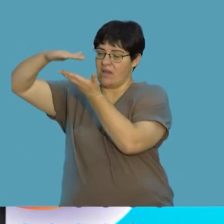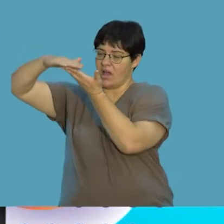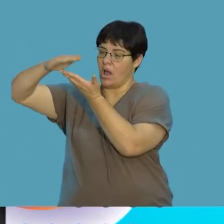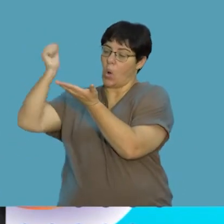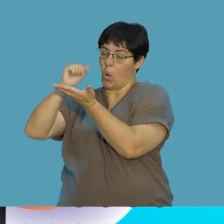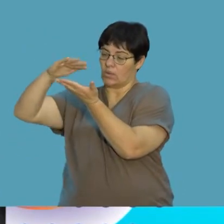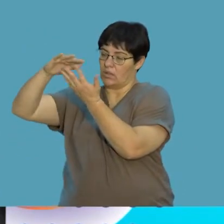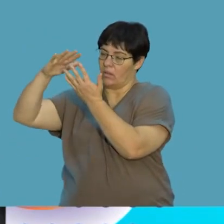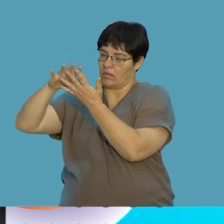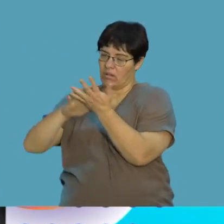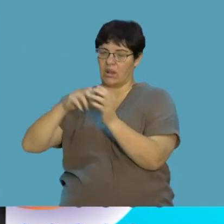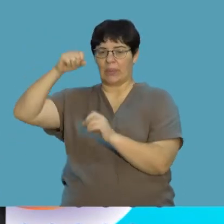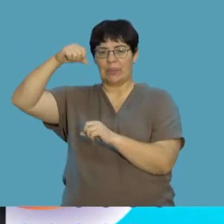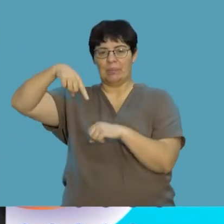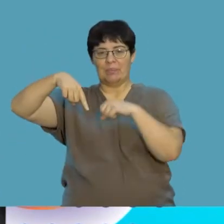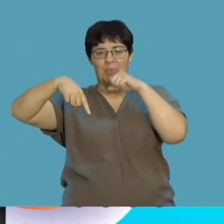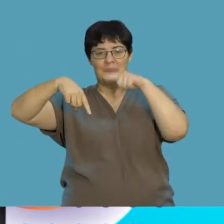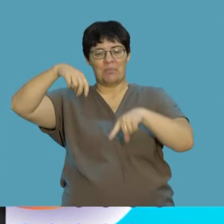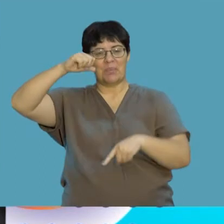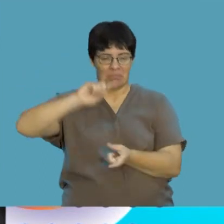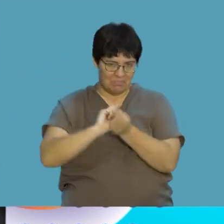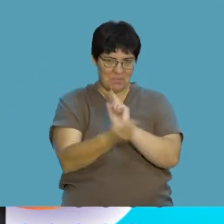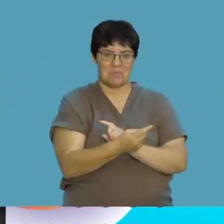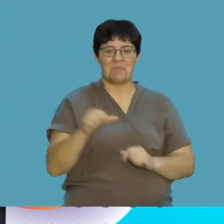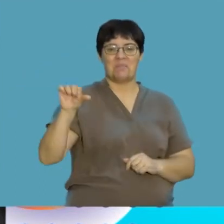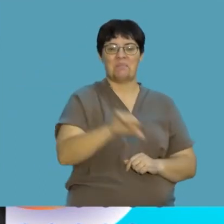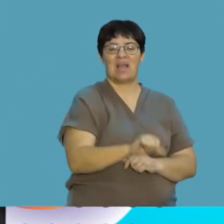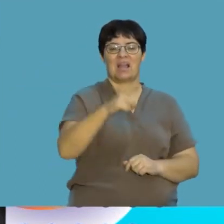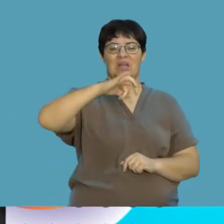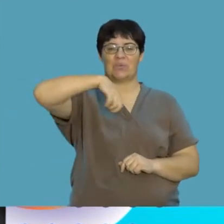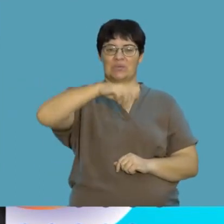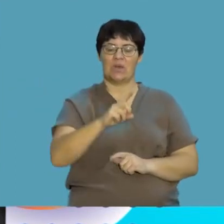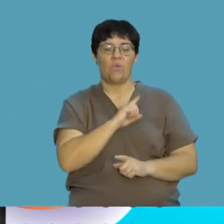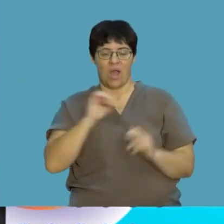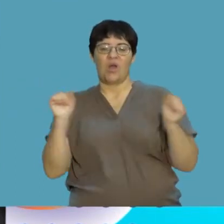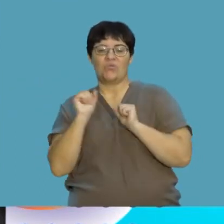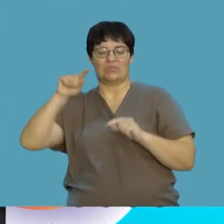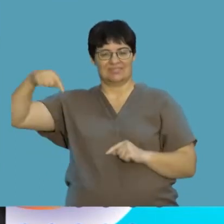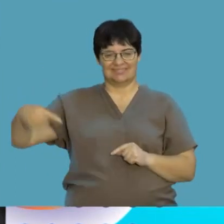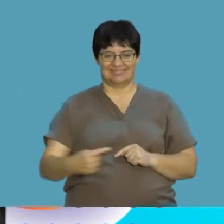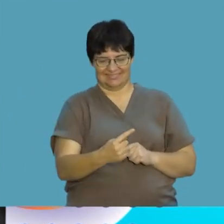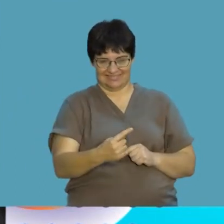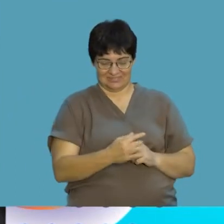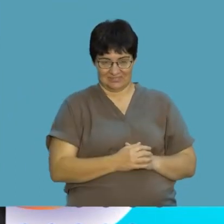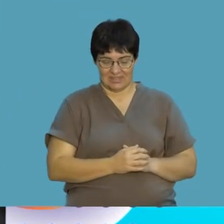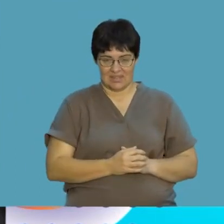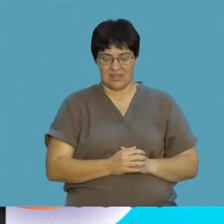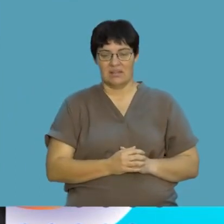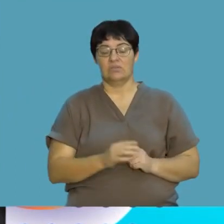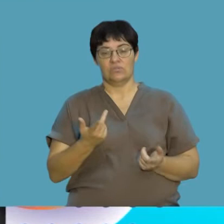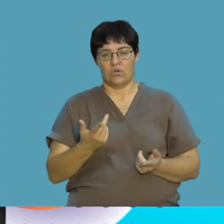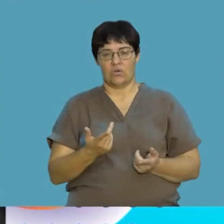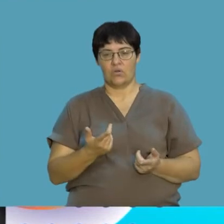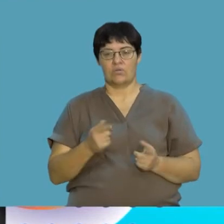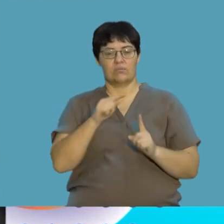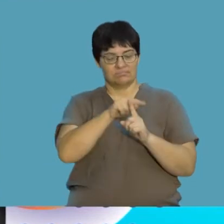is actually condensation. So this is something that we maybe already know, but let's try and link the two in terms